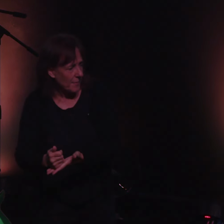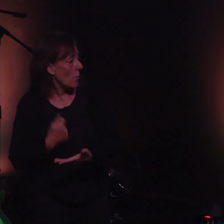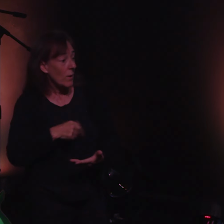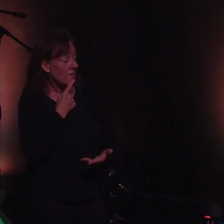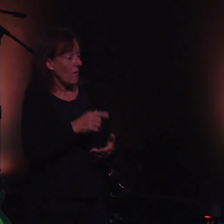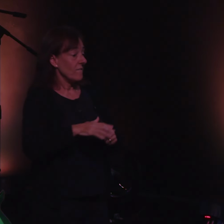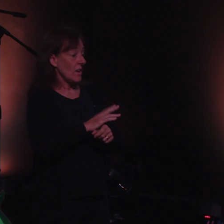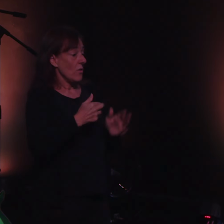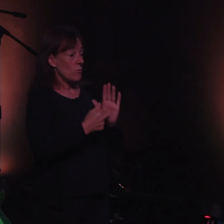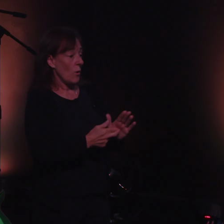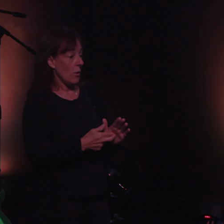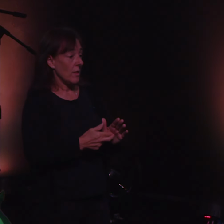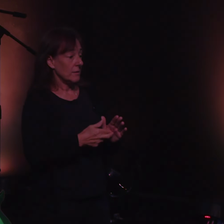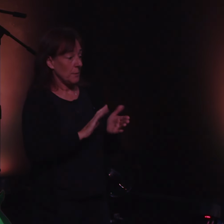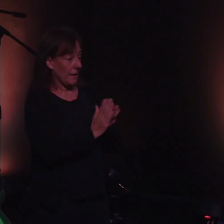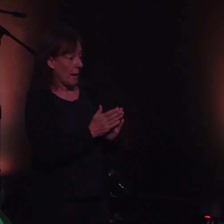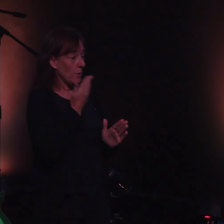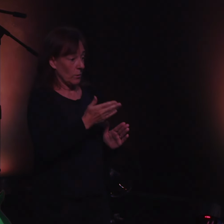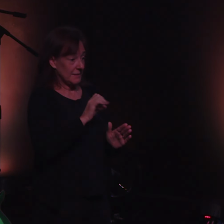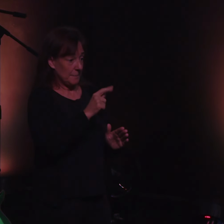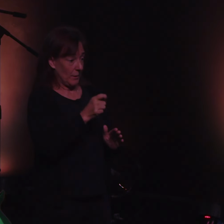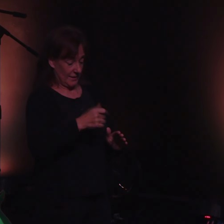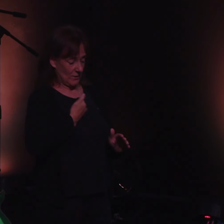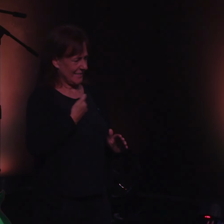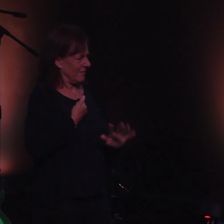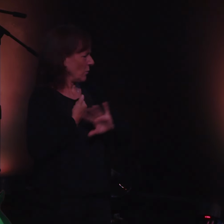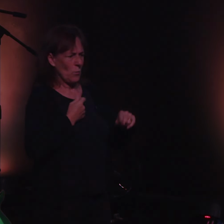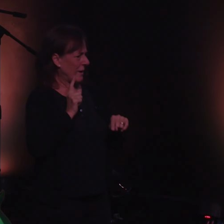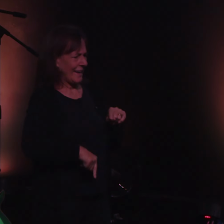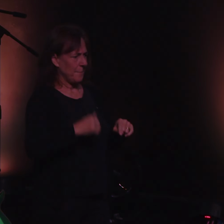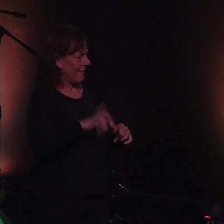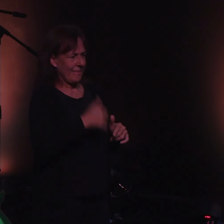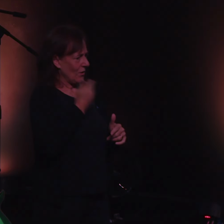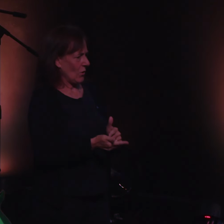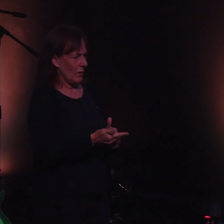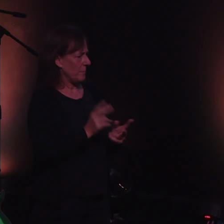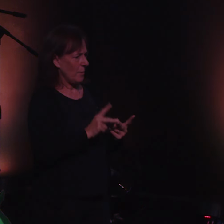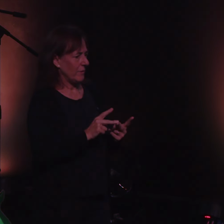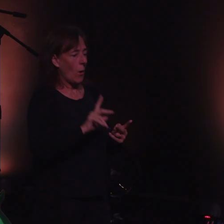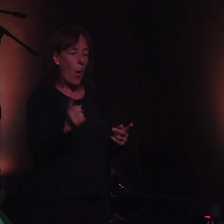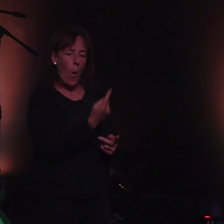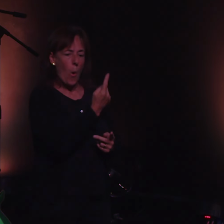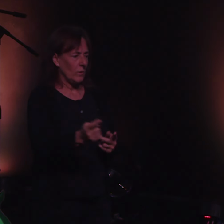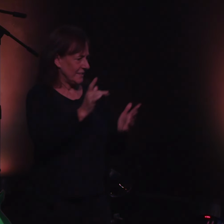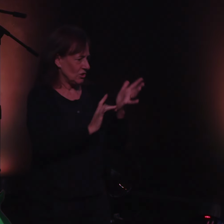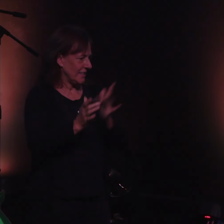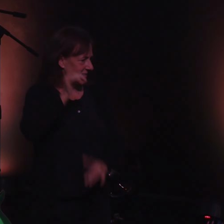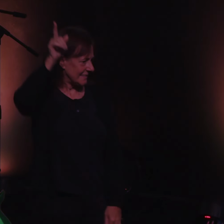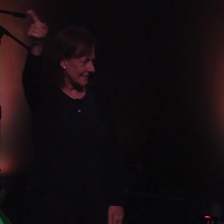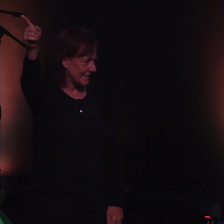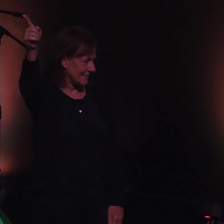to fill the role of Good Samaritan. We can't be that good. Jesus is the Good